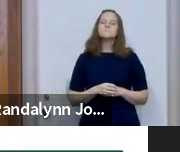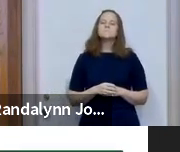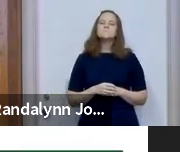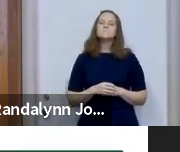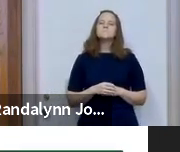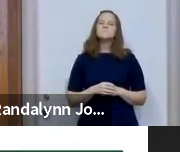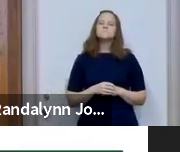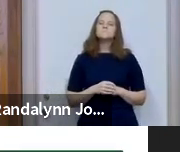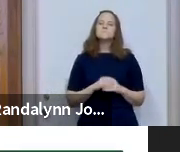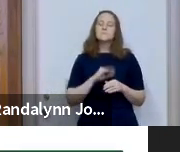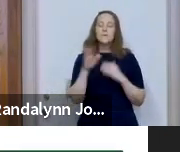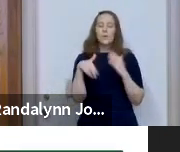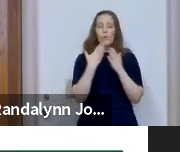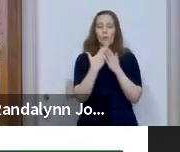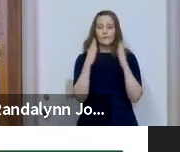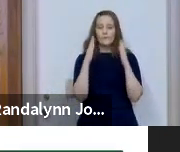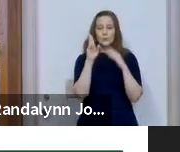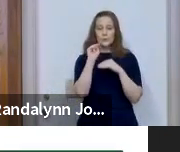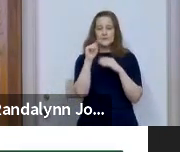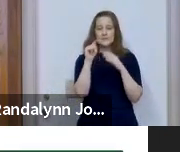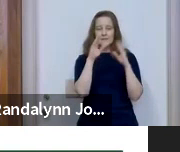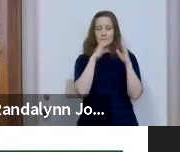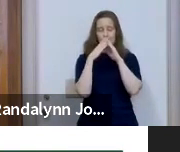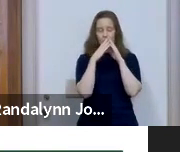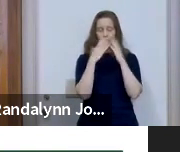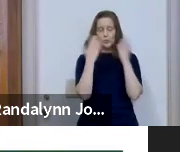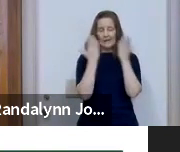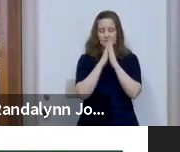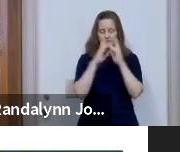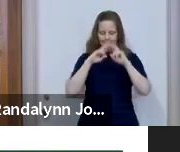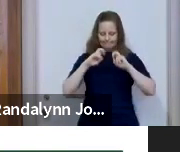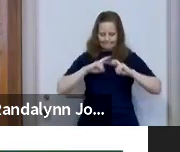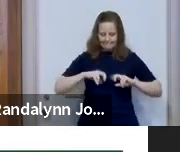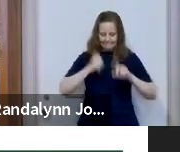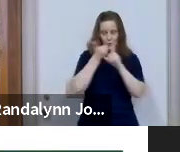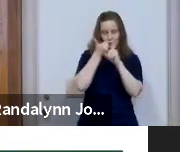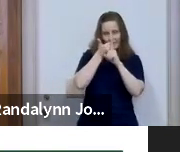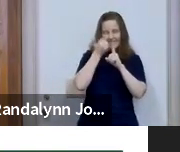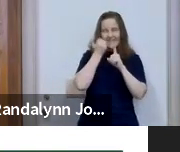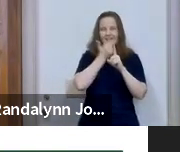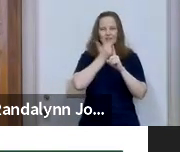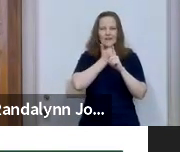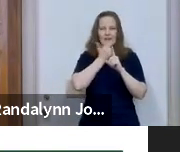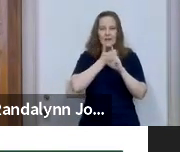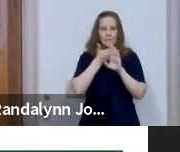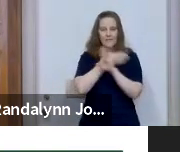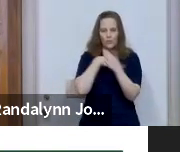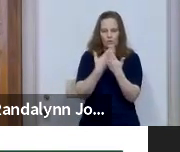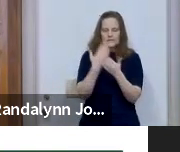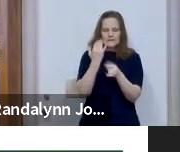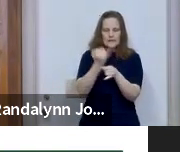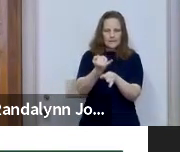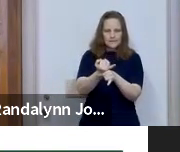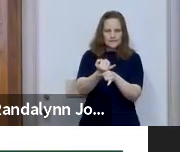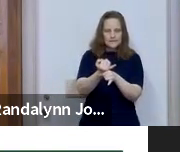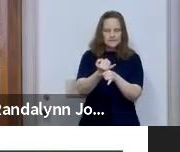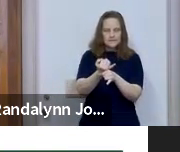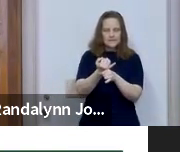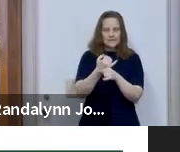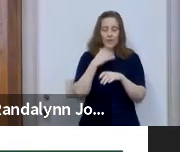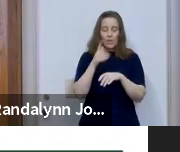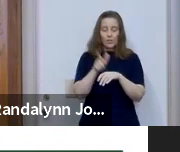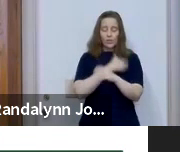everybody in the UNT community to self-monitor for symptoms of COVID-19 every day prior to coming to campus. There's a long list